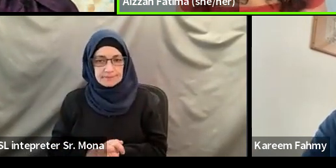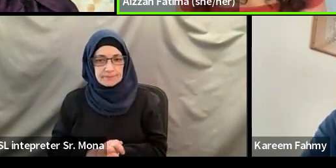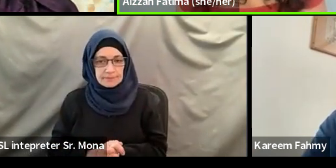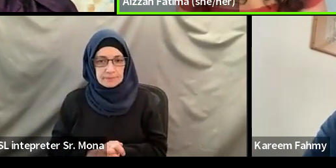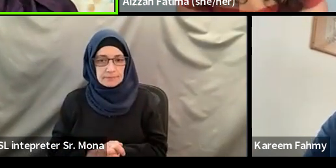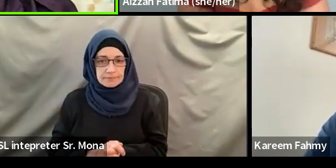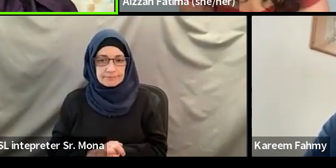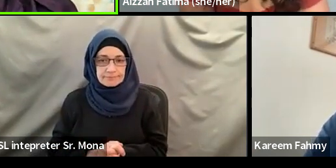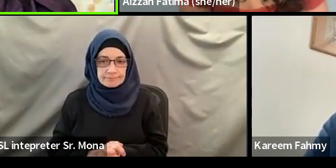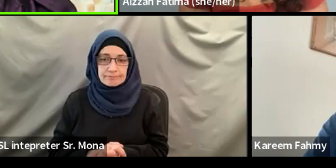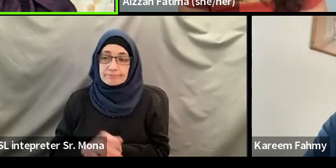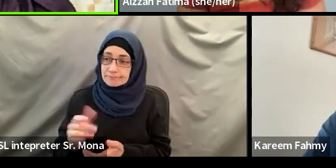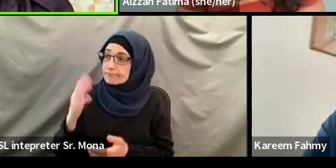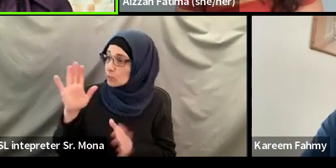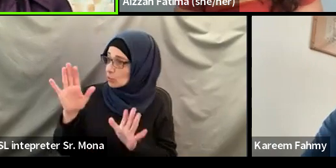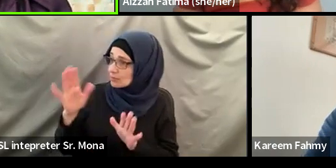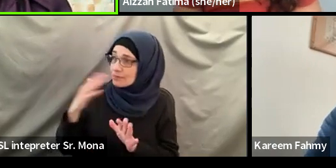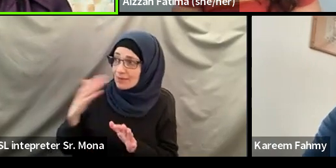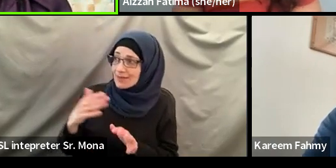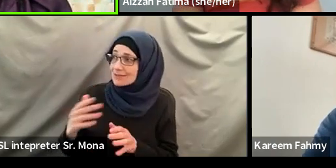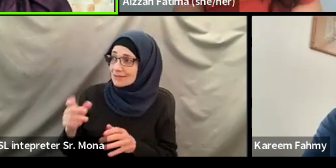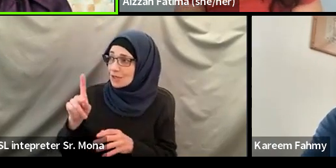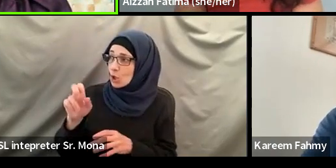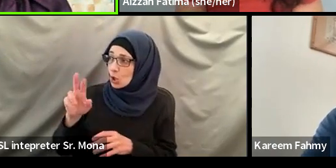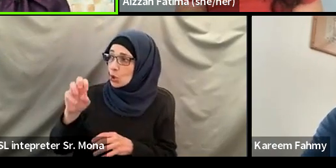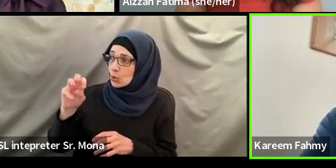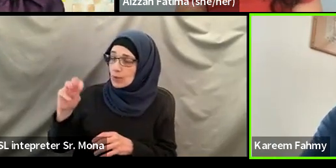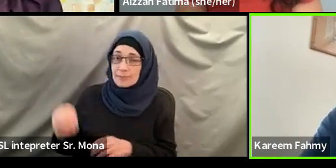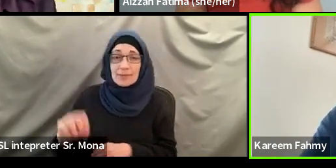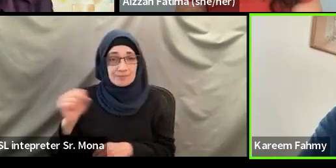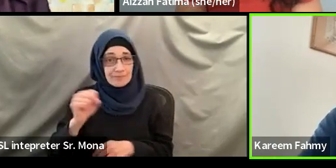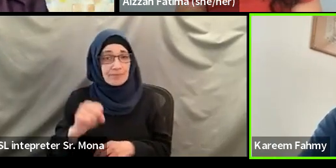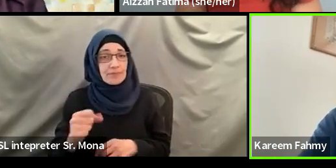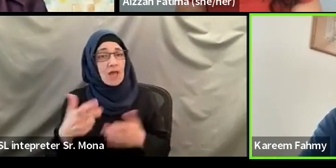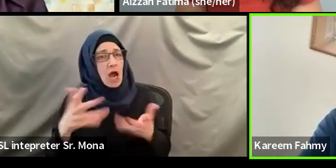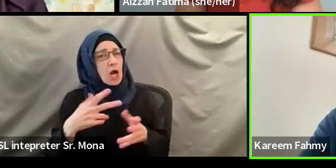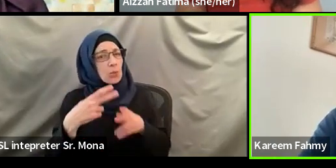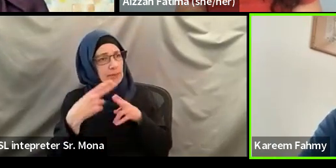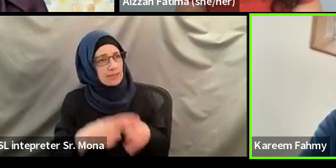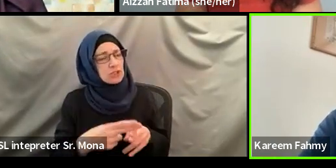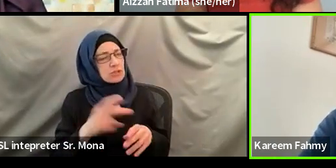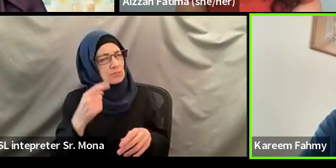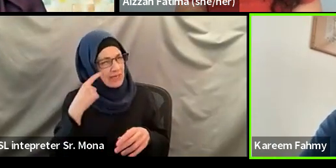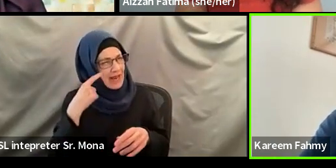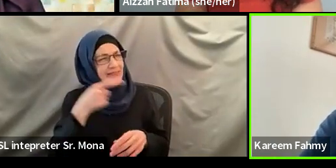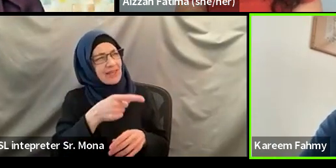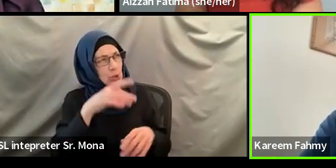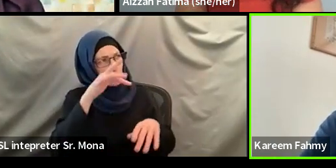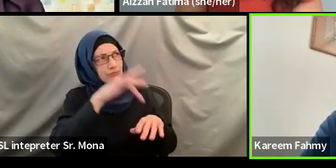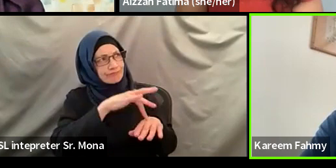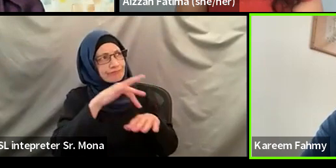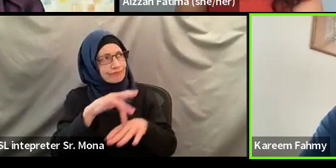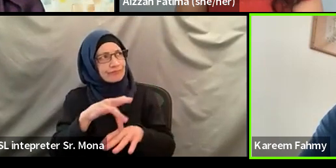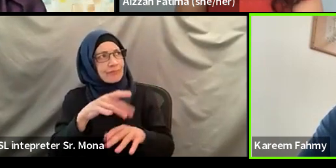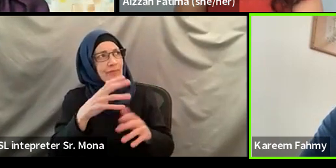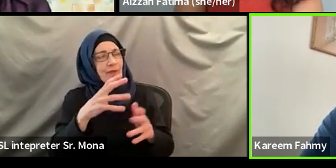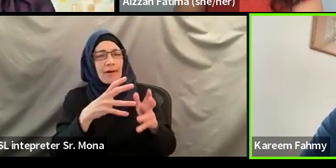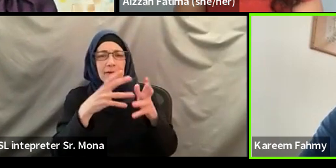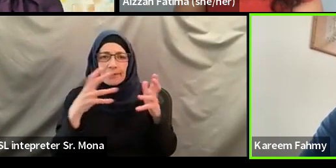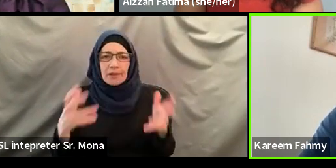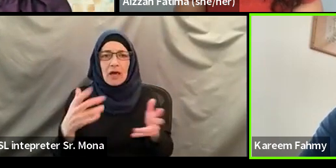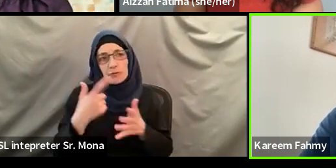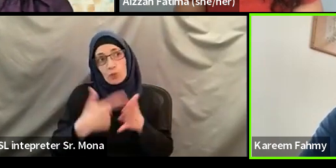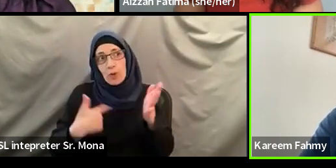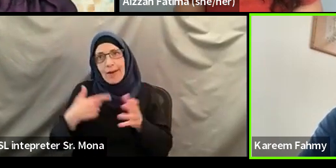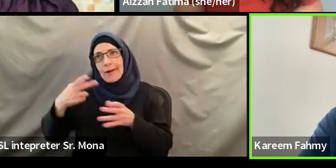Wonderful, thanks. Kareem. Yeah, I mean, I already mentioned, I mean, I think you've hit a lot of them, you know, the sort of what I would call